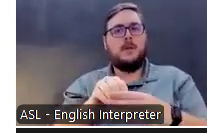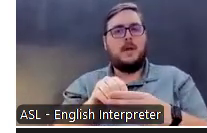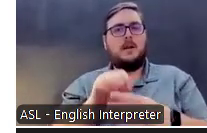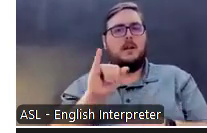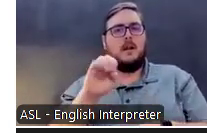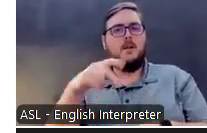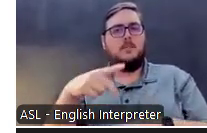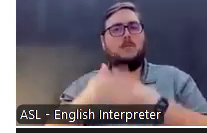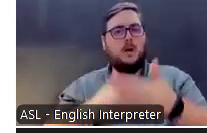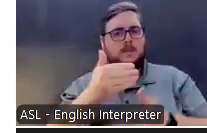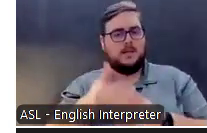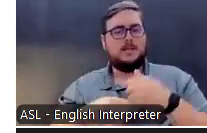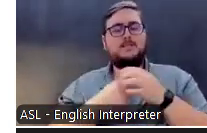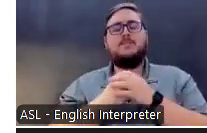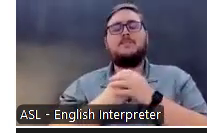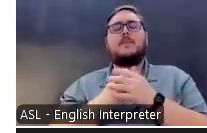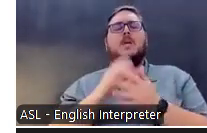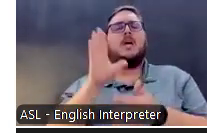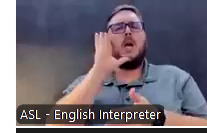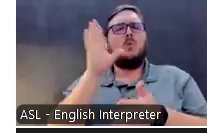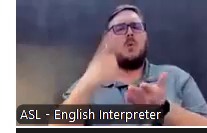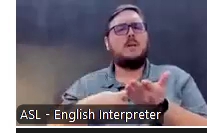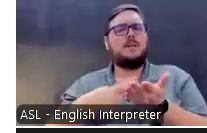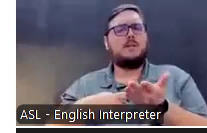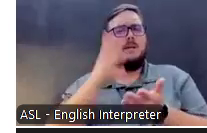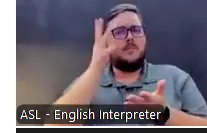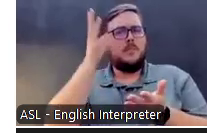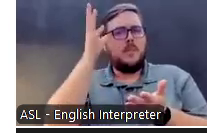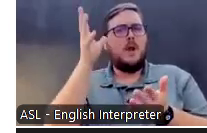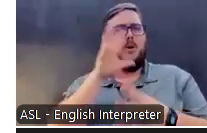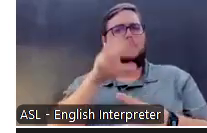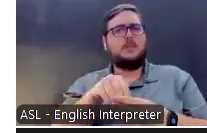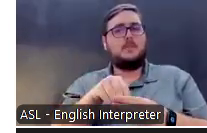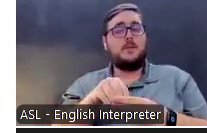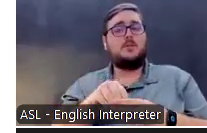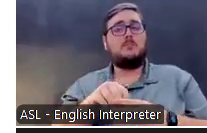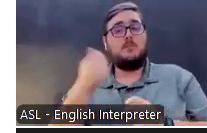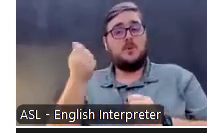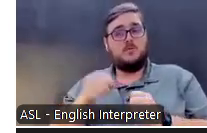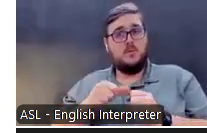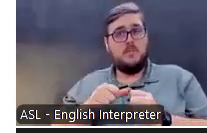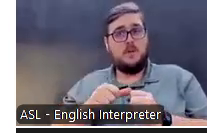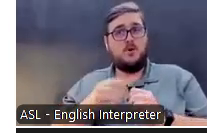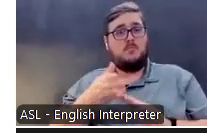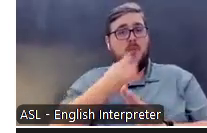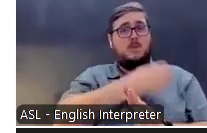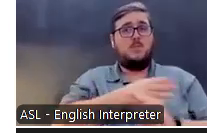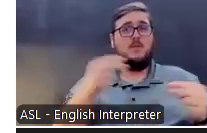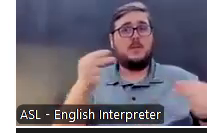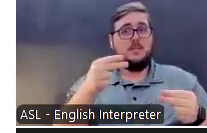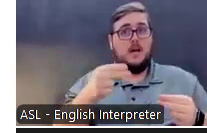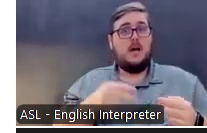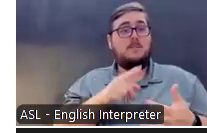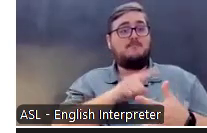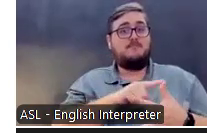participation. As we discussed on the previous slide, parents are members of the student's IEP team. School